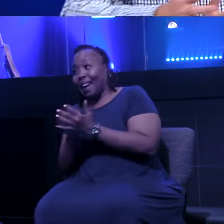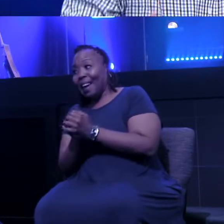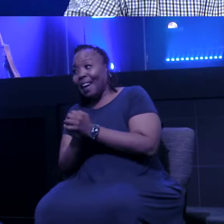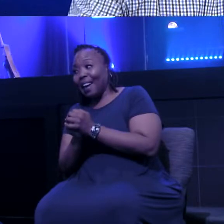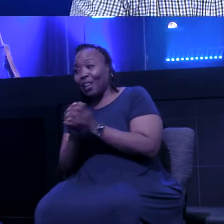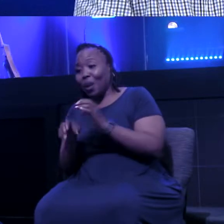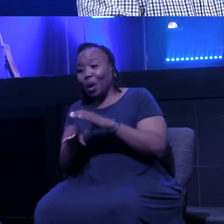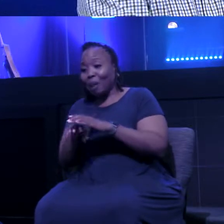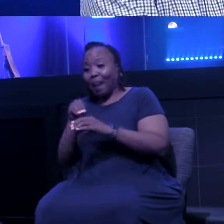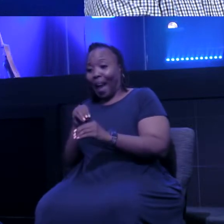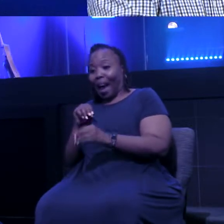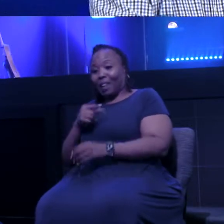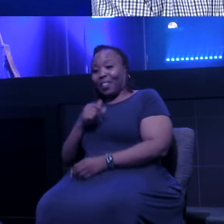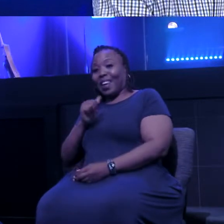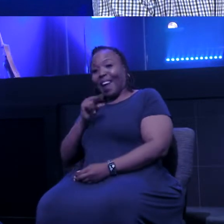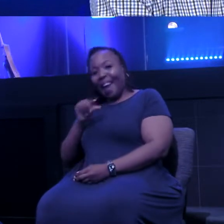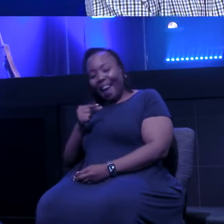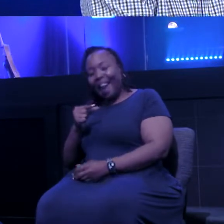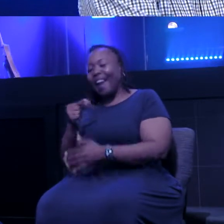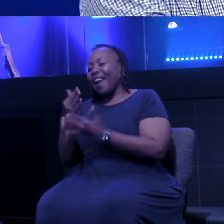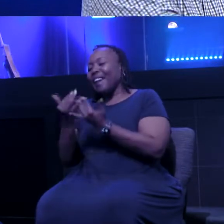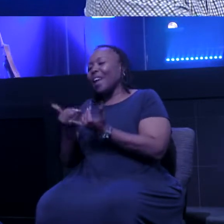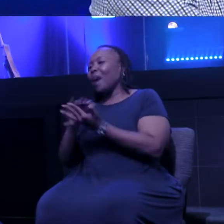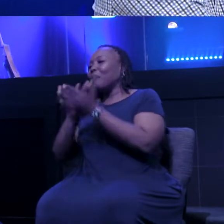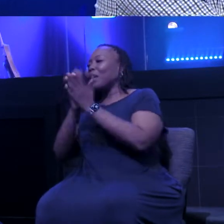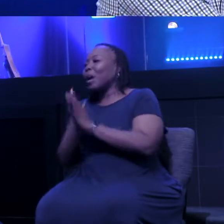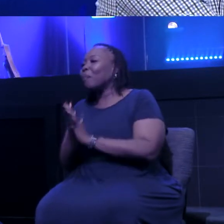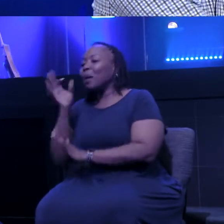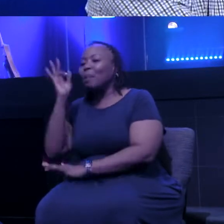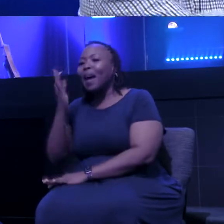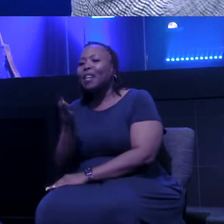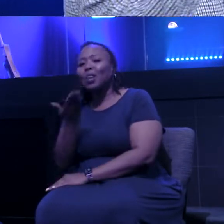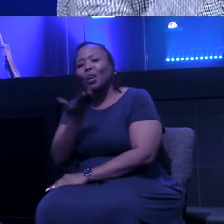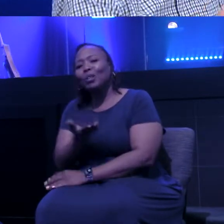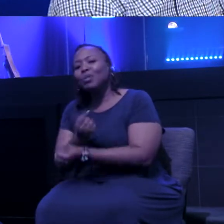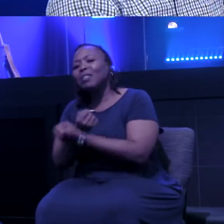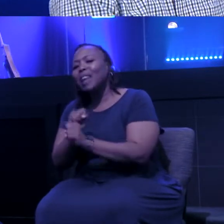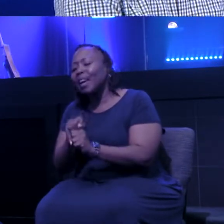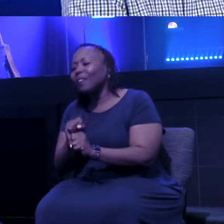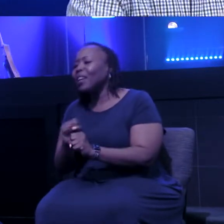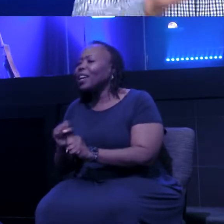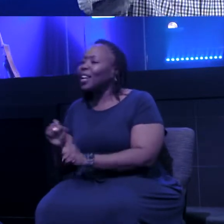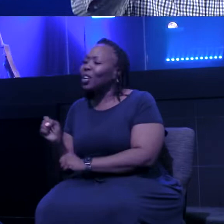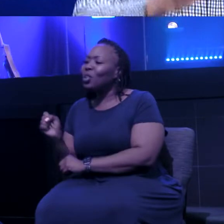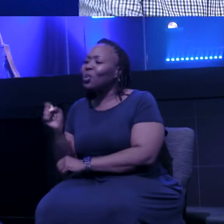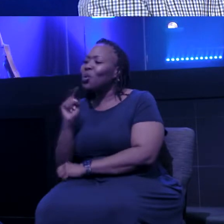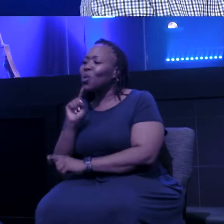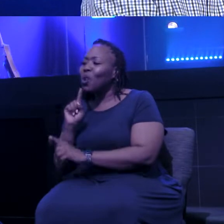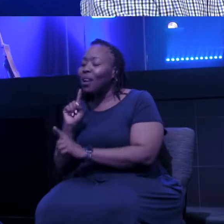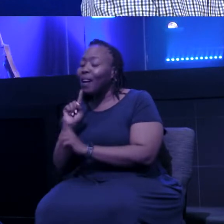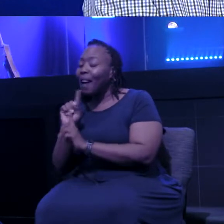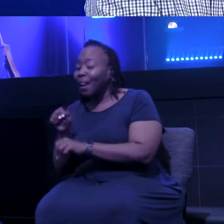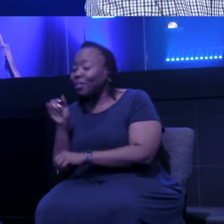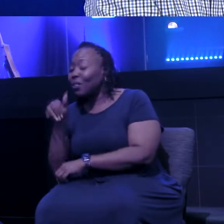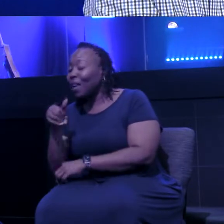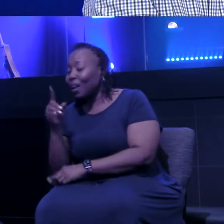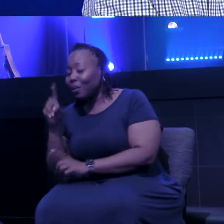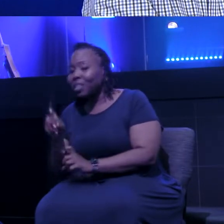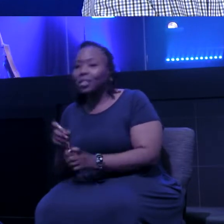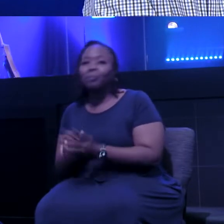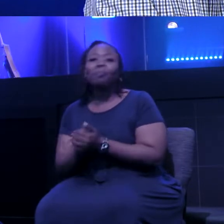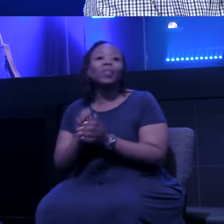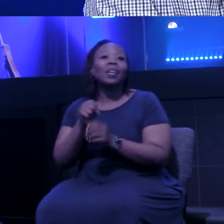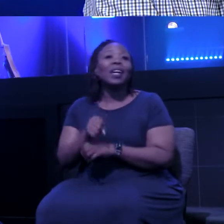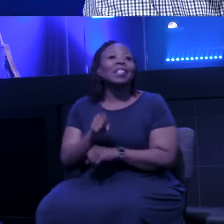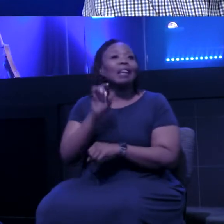coming out of a gang and now becoming a pastor, are you safe?" So answer that question, which I understand if people would have that. That's a great